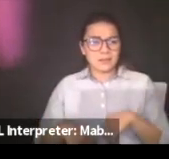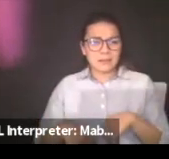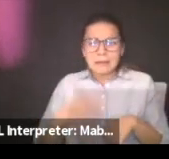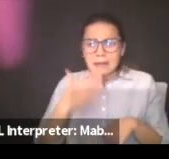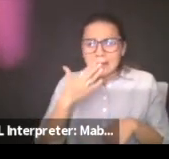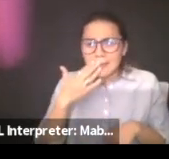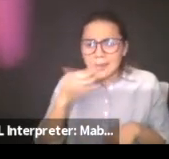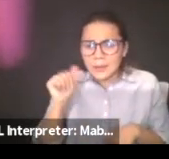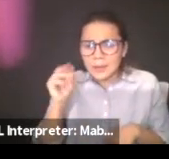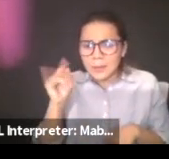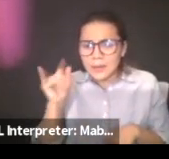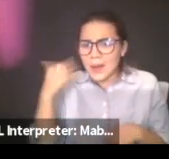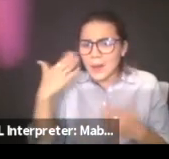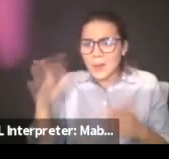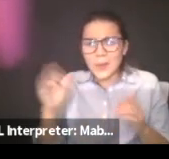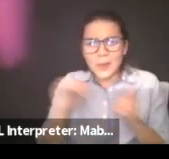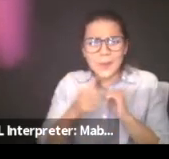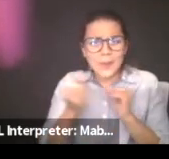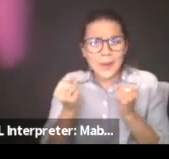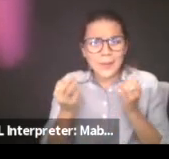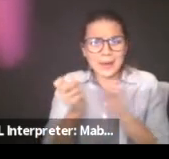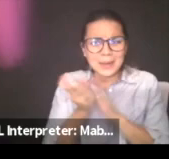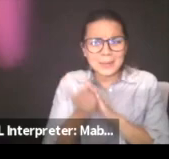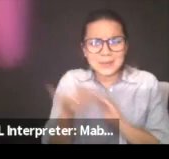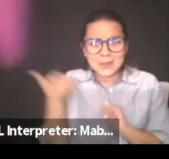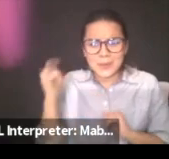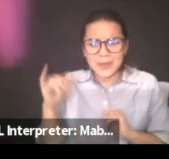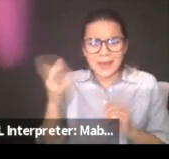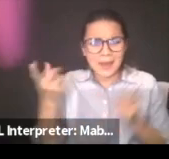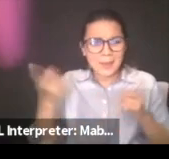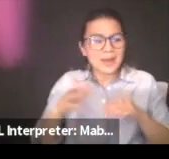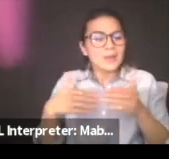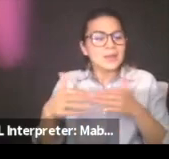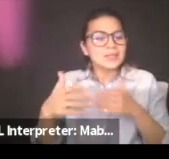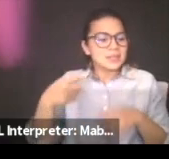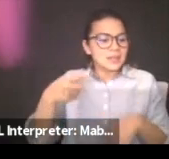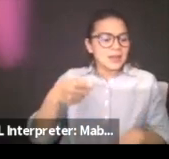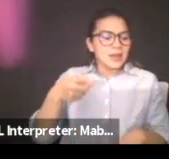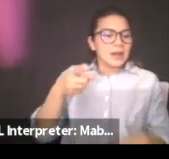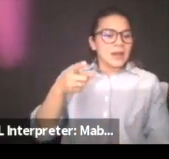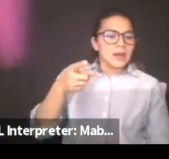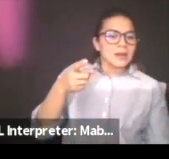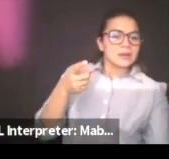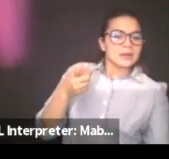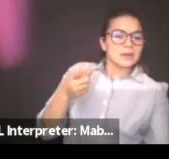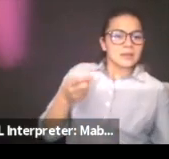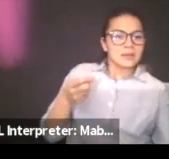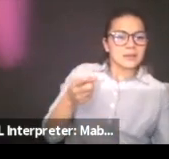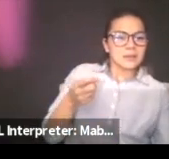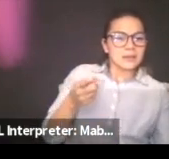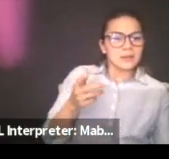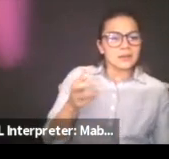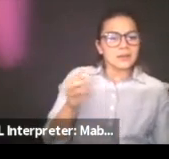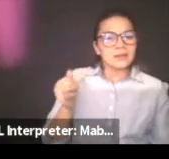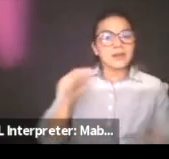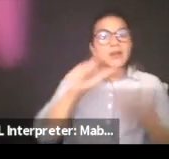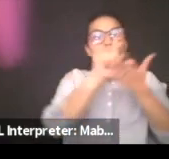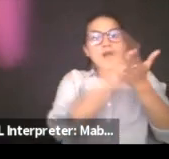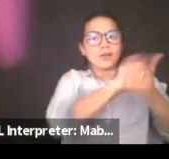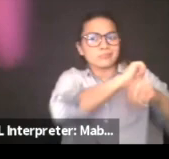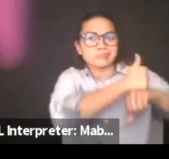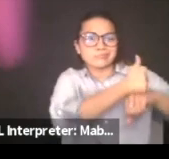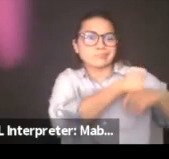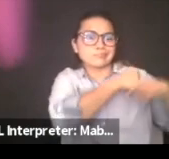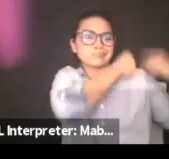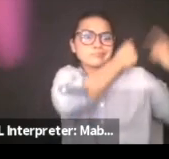but are navigating a complex web of social inequality that are stemming from longstanding laws and policies, often